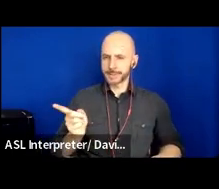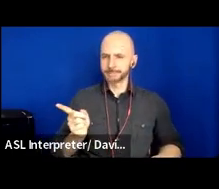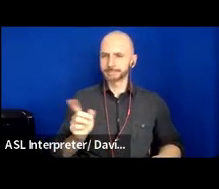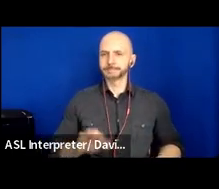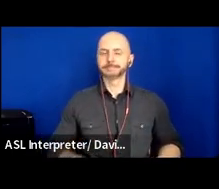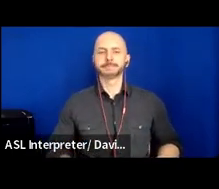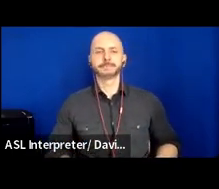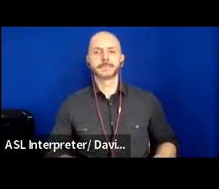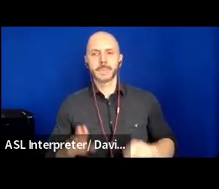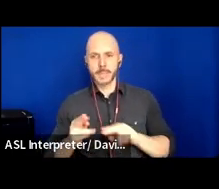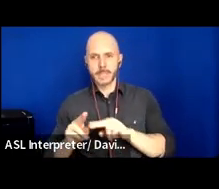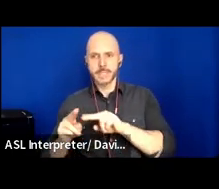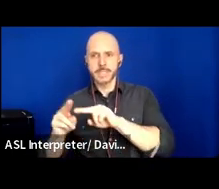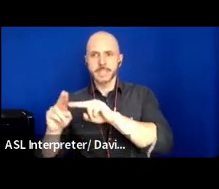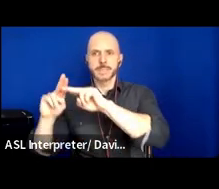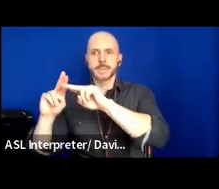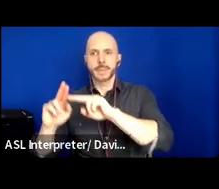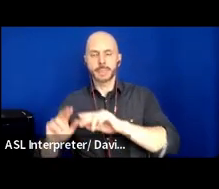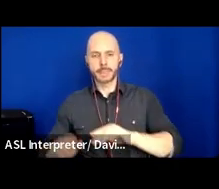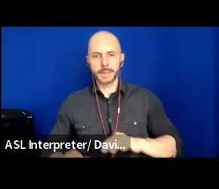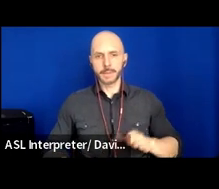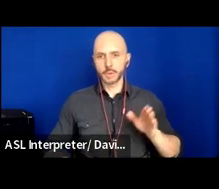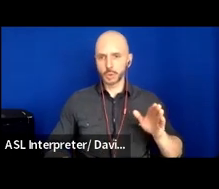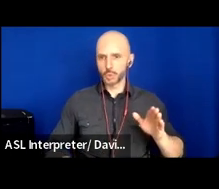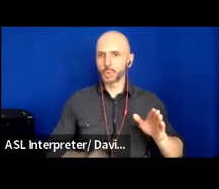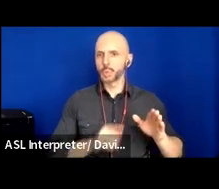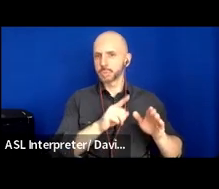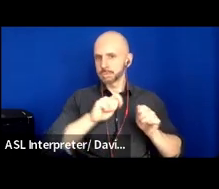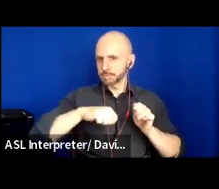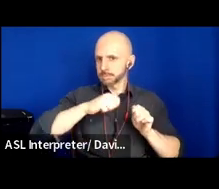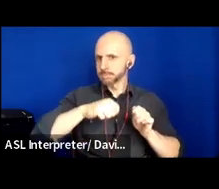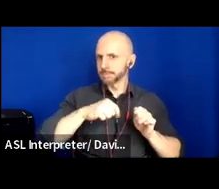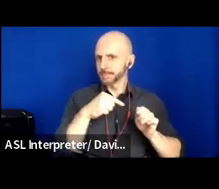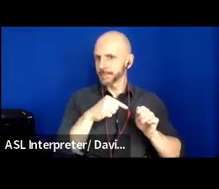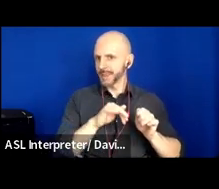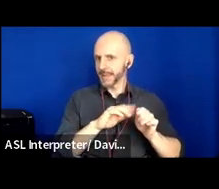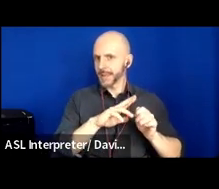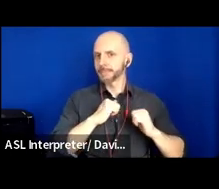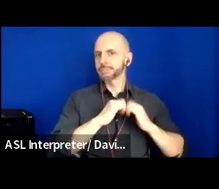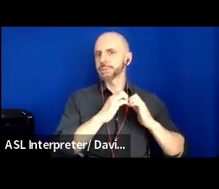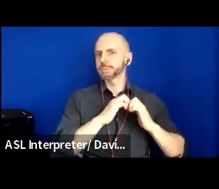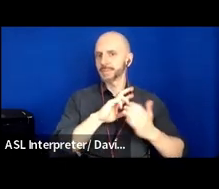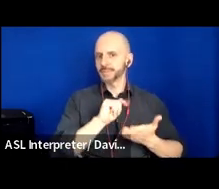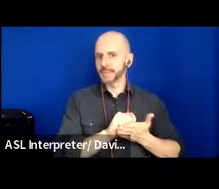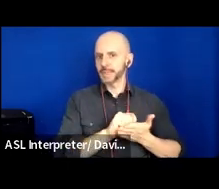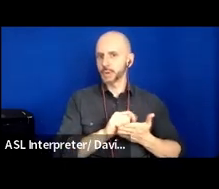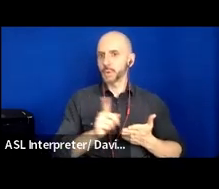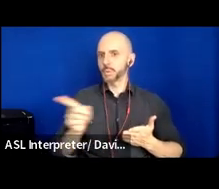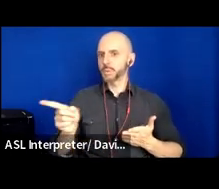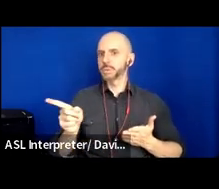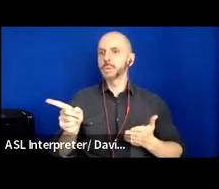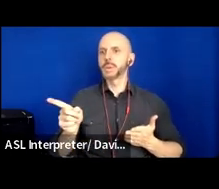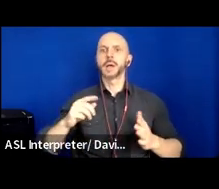a response, again, standing firmly in resistance in relation to what's occurring.